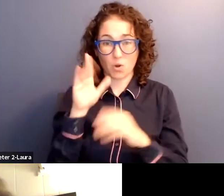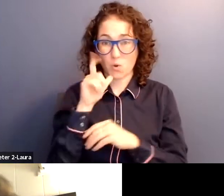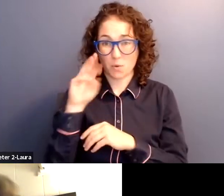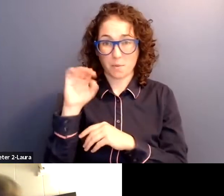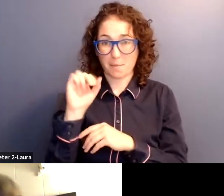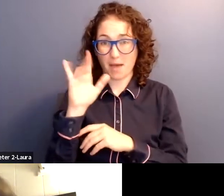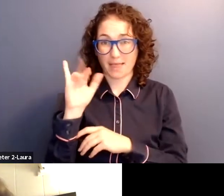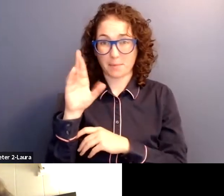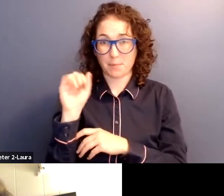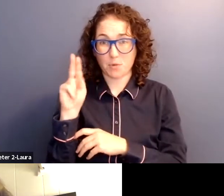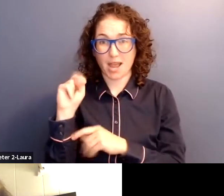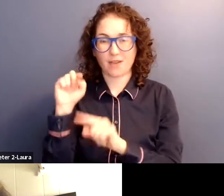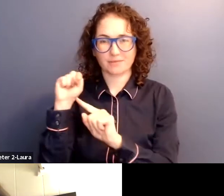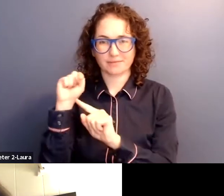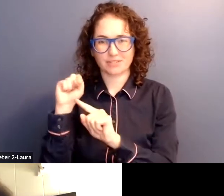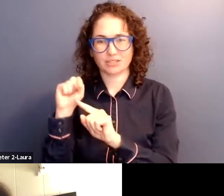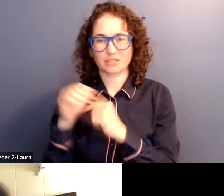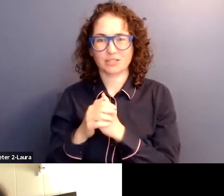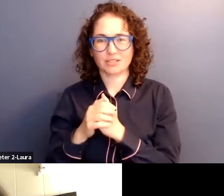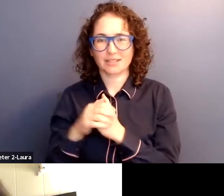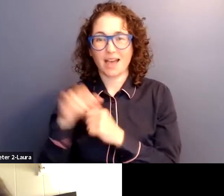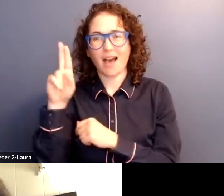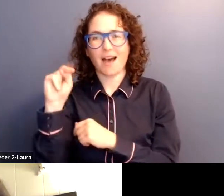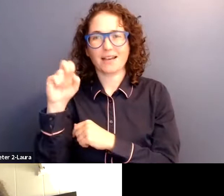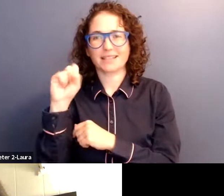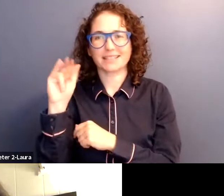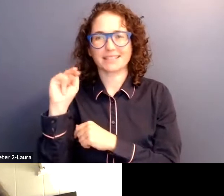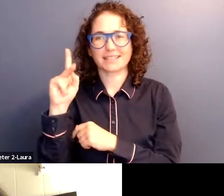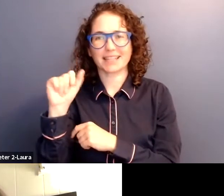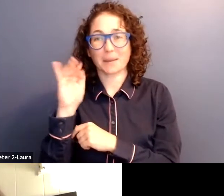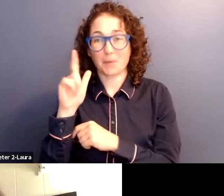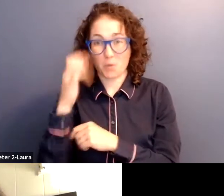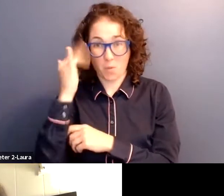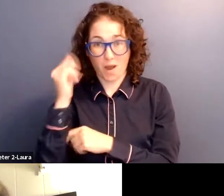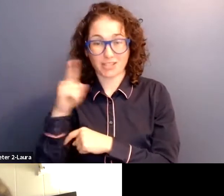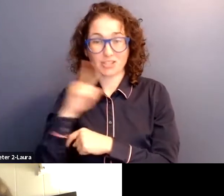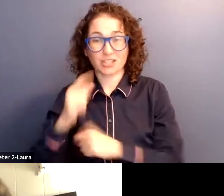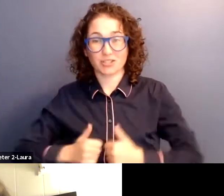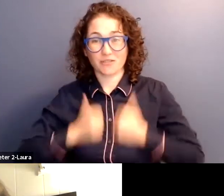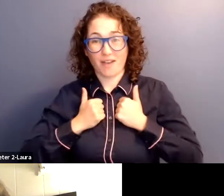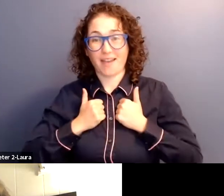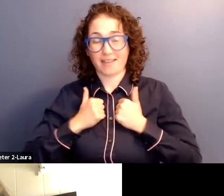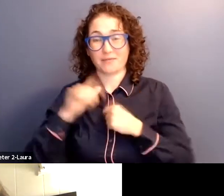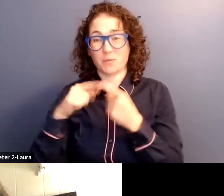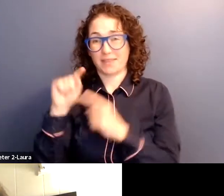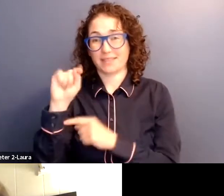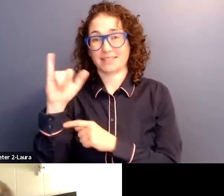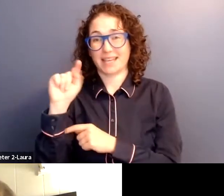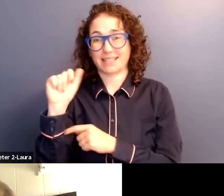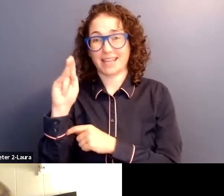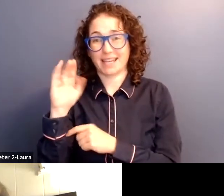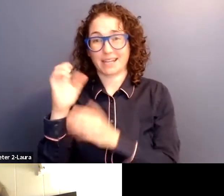is, Molly Brown was called unsinkable because she survived the sinking of the Titanic in the year 1912. So